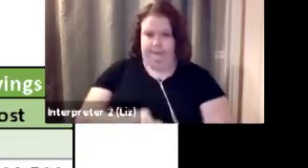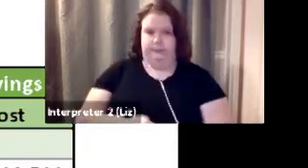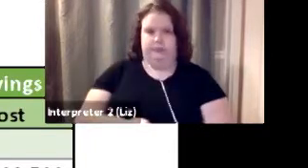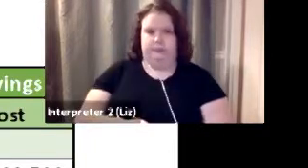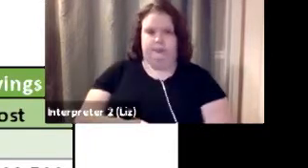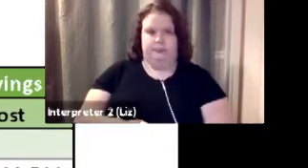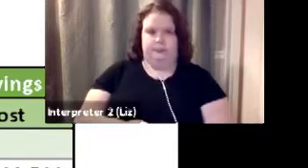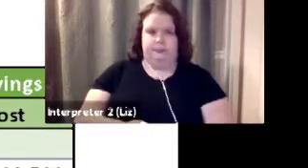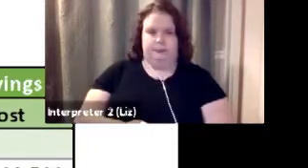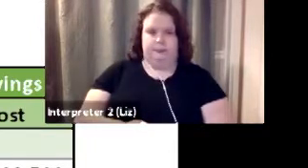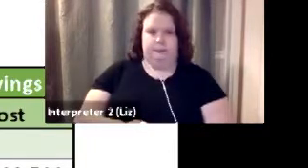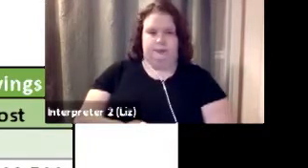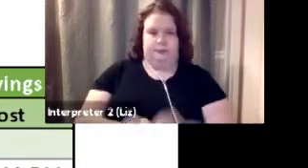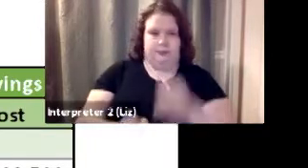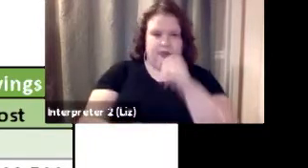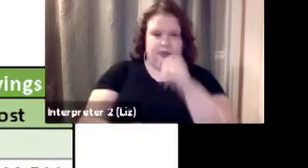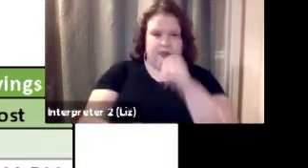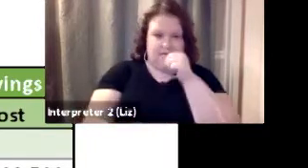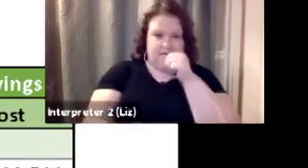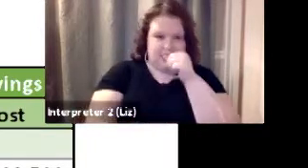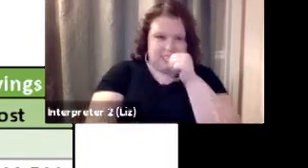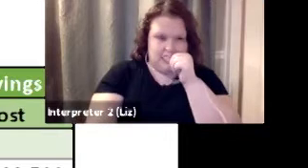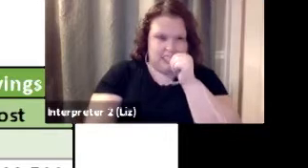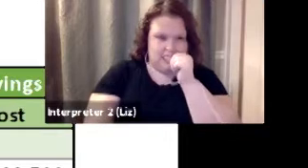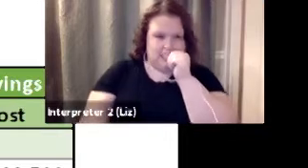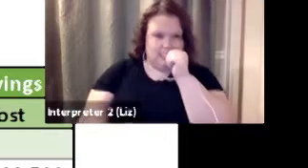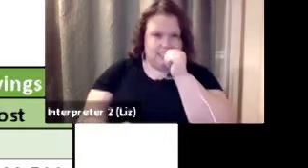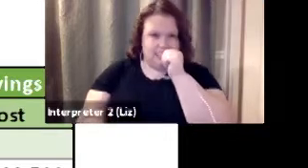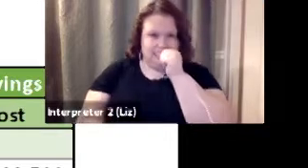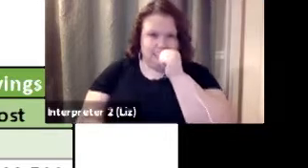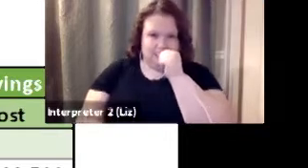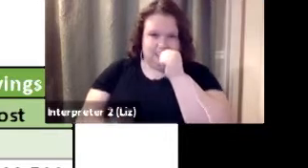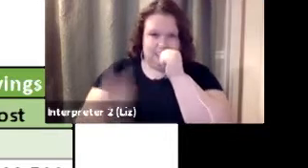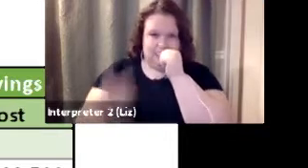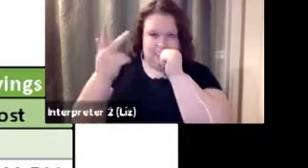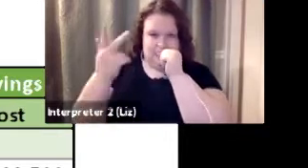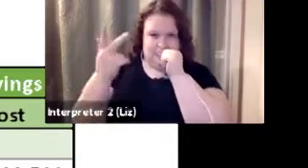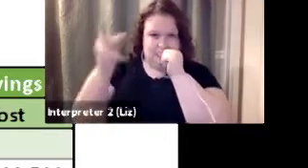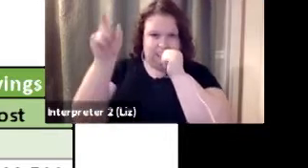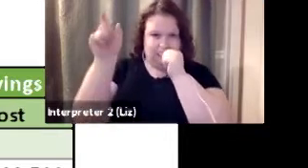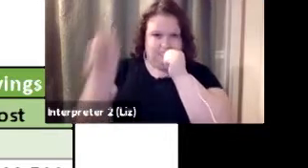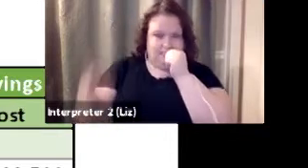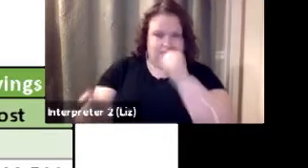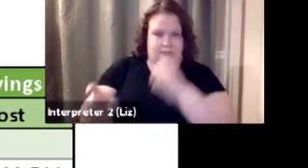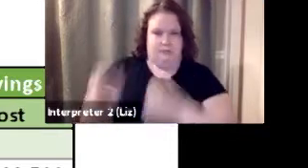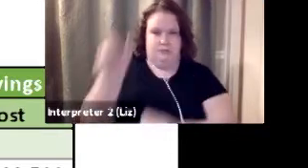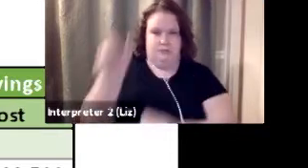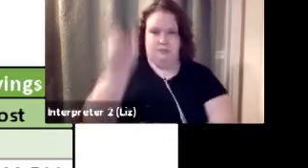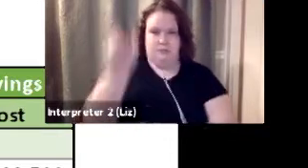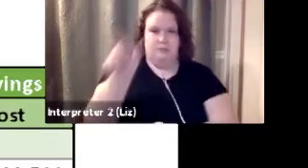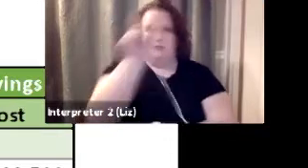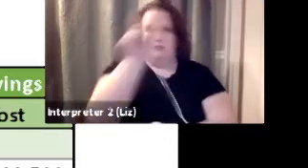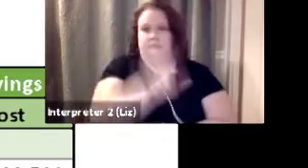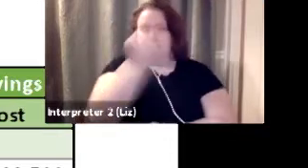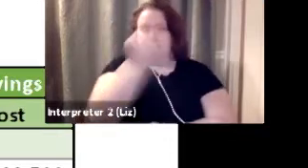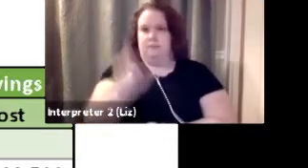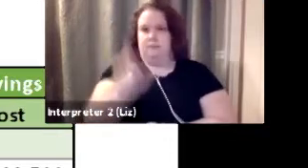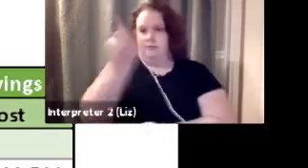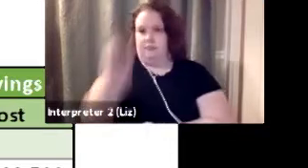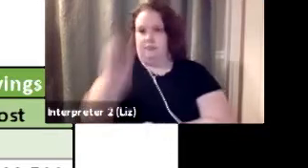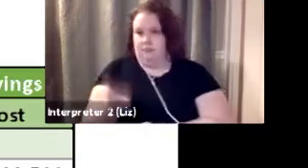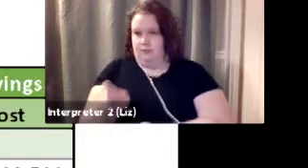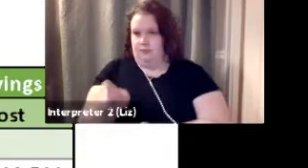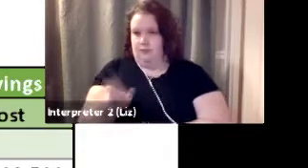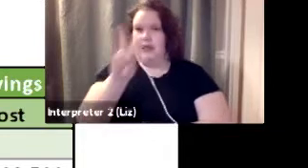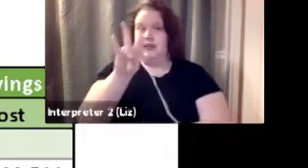highlight very similar to the middle schools. The three columns on the left represent a single 750 student